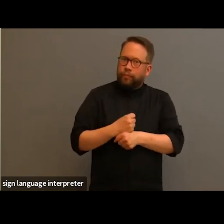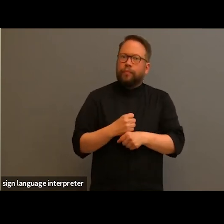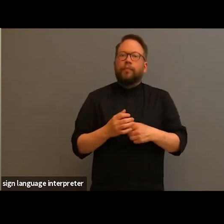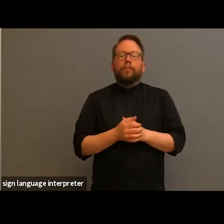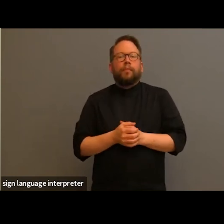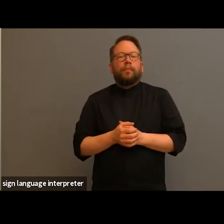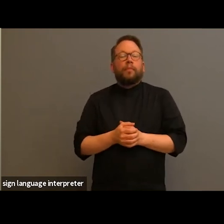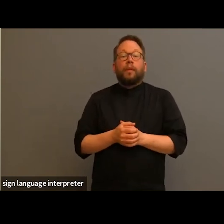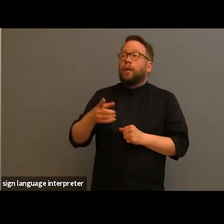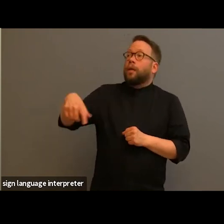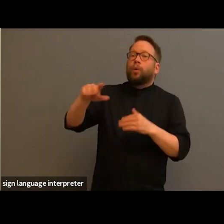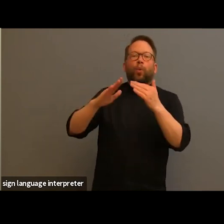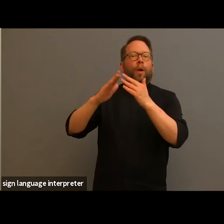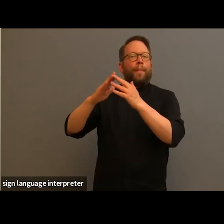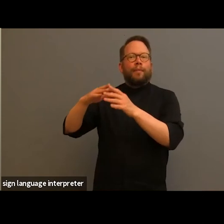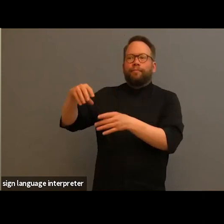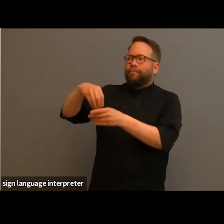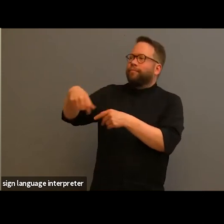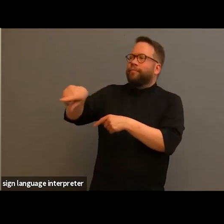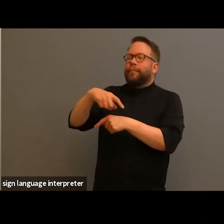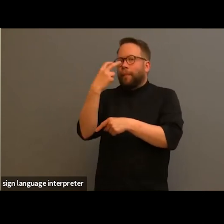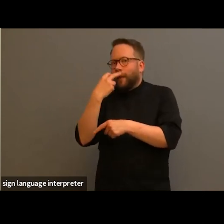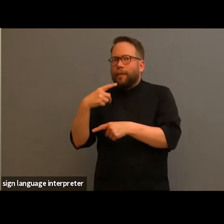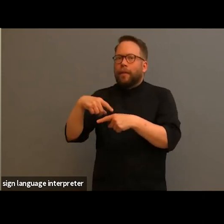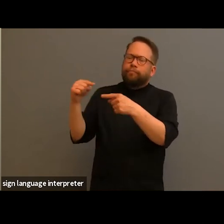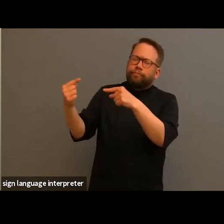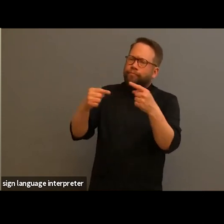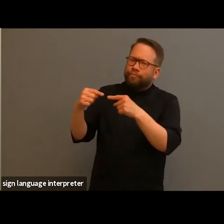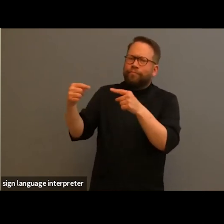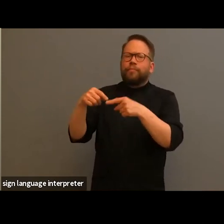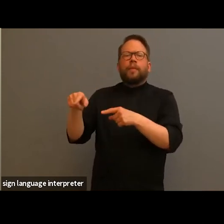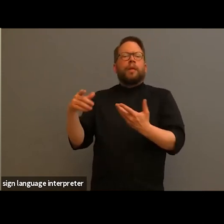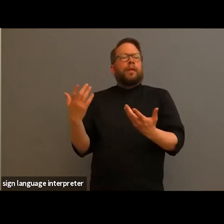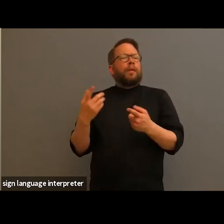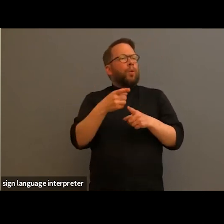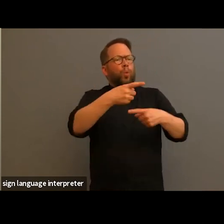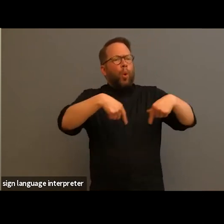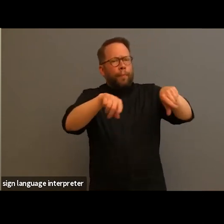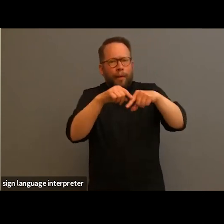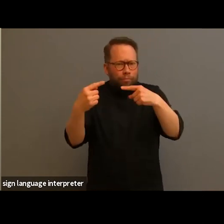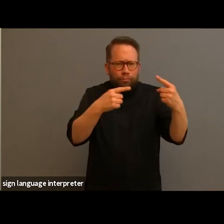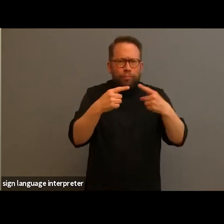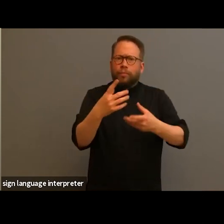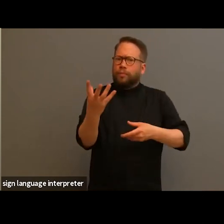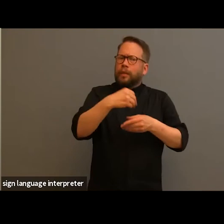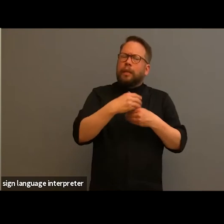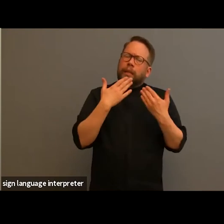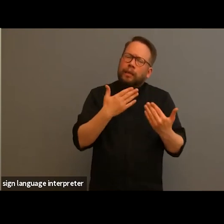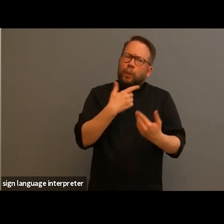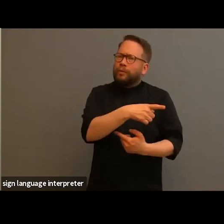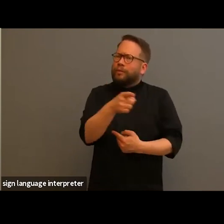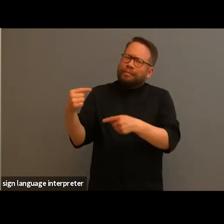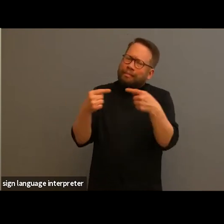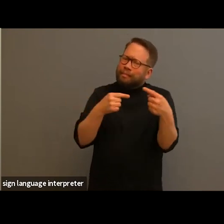CRPD committee for this transparent and inclusive process. In our submission on